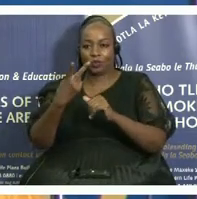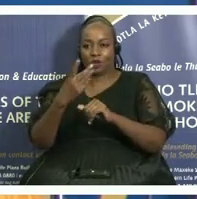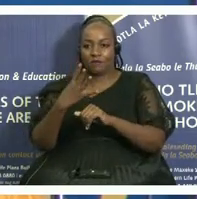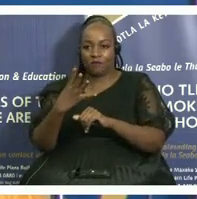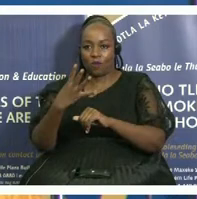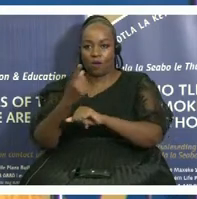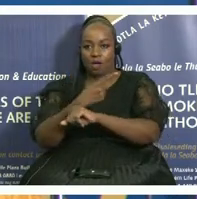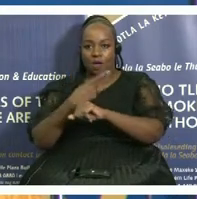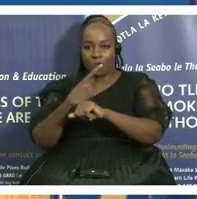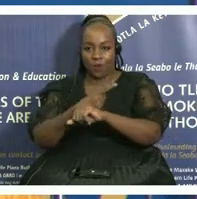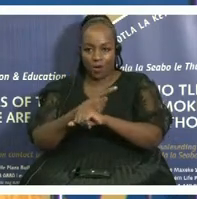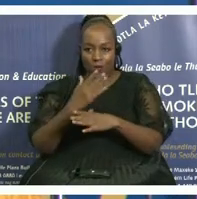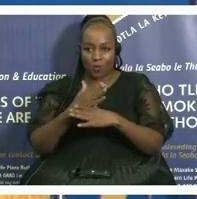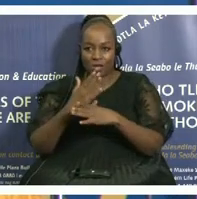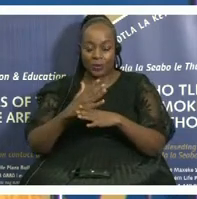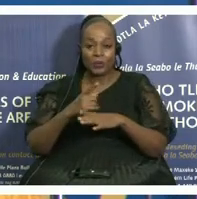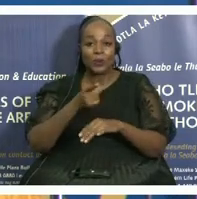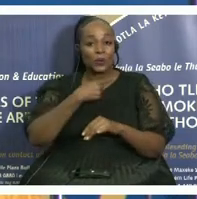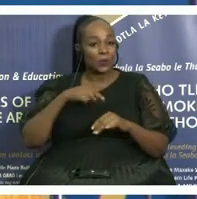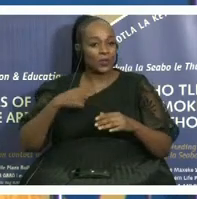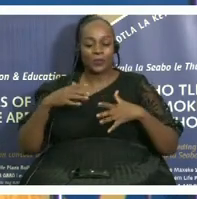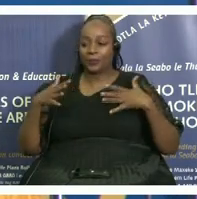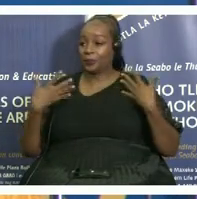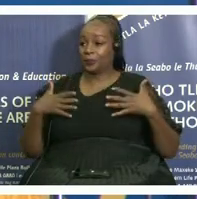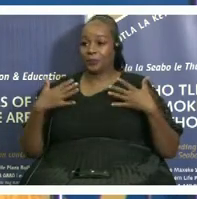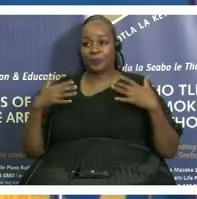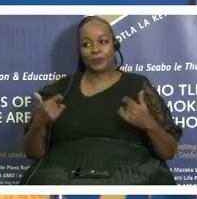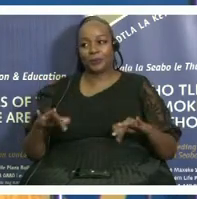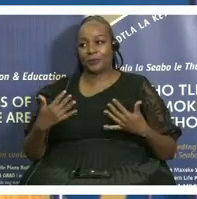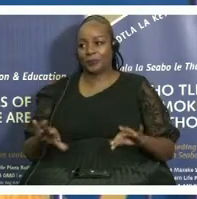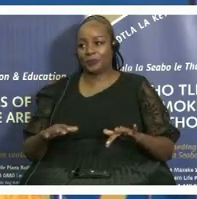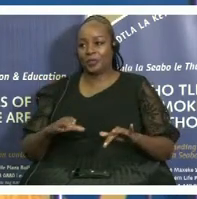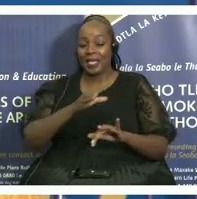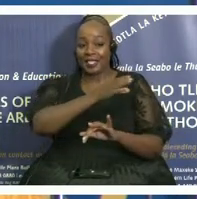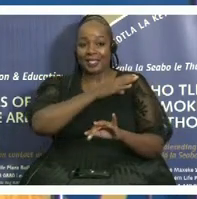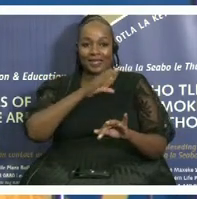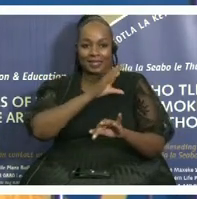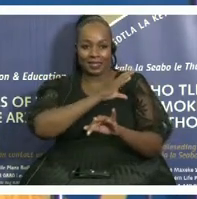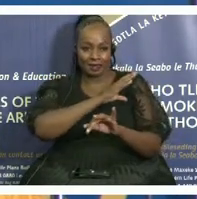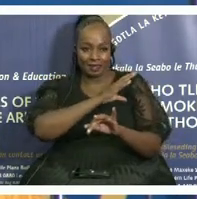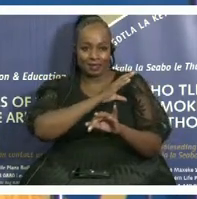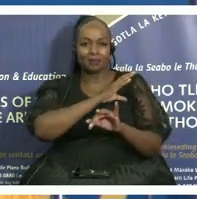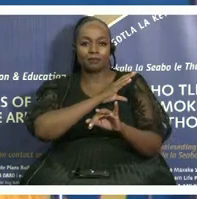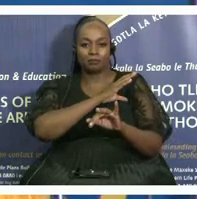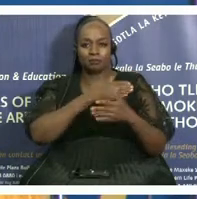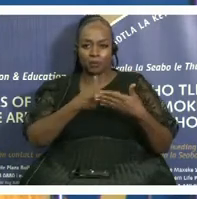facilities. Regataba, ofumana di kliniki tsa rona di bulwa nako e telele.